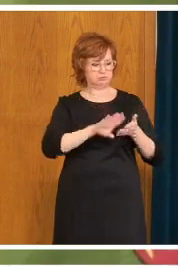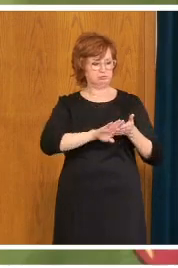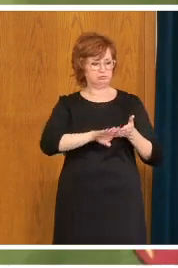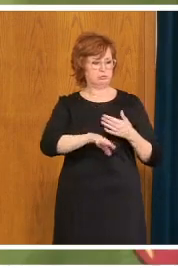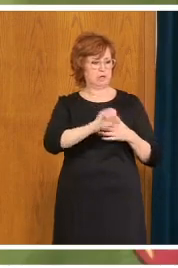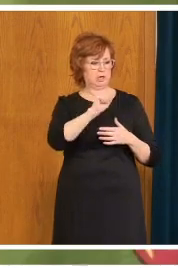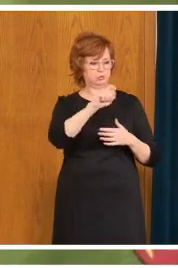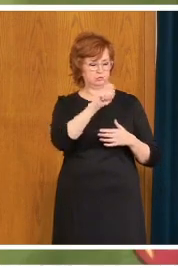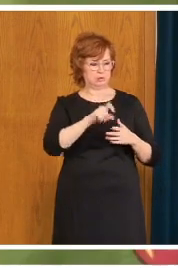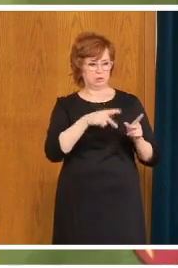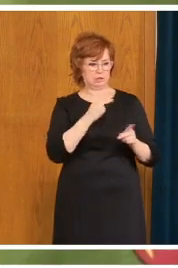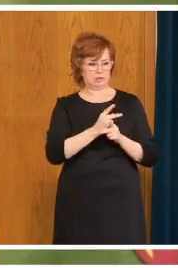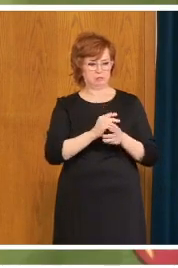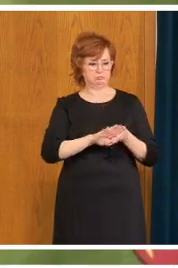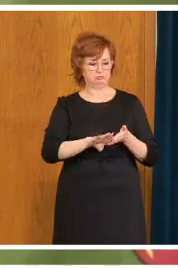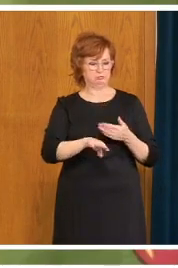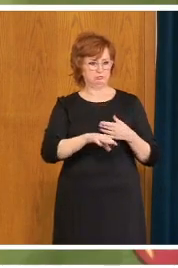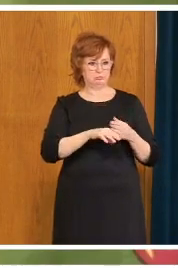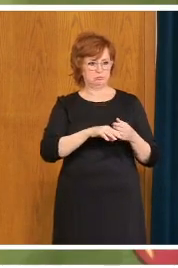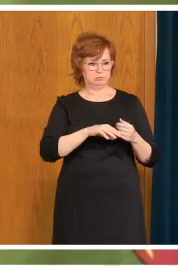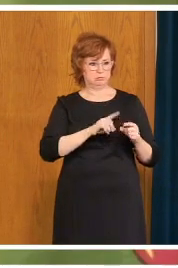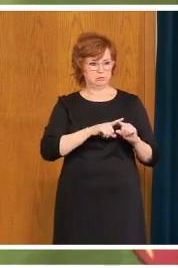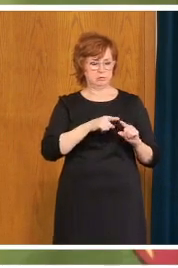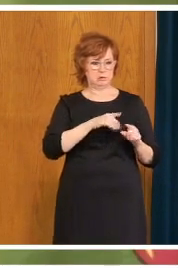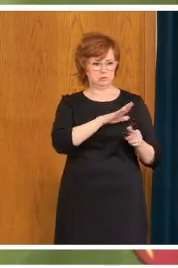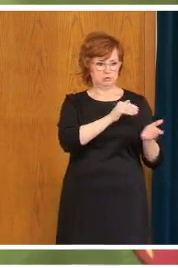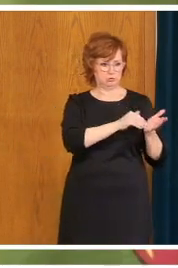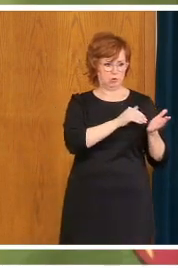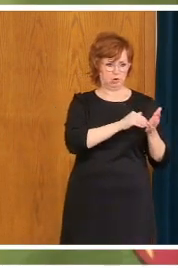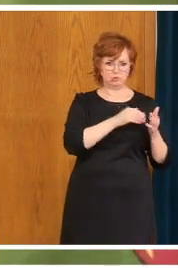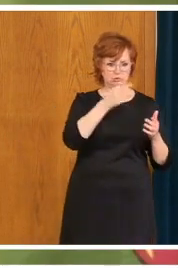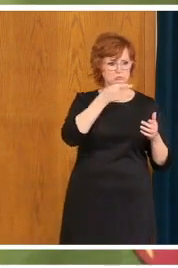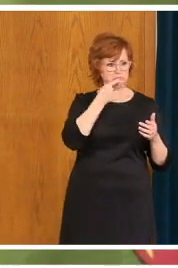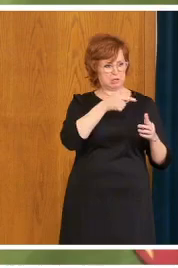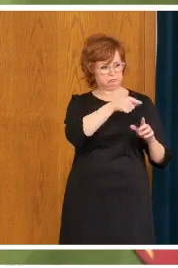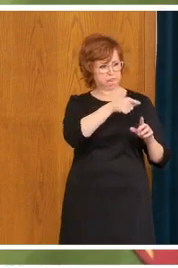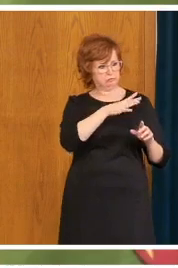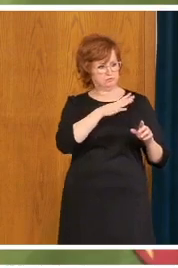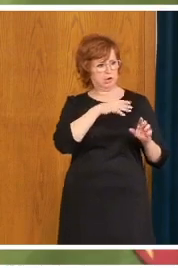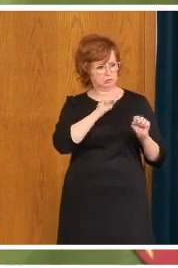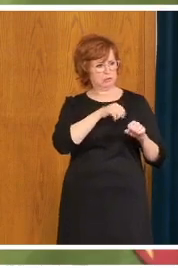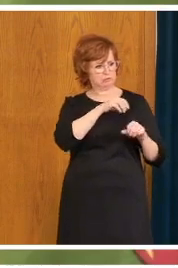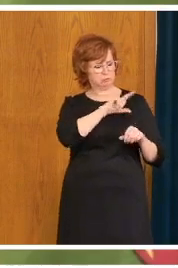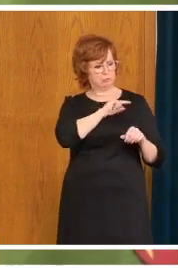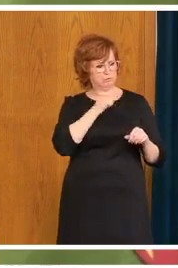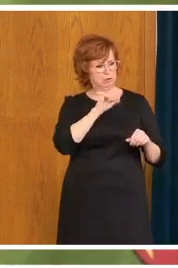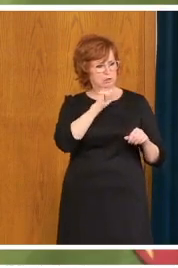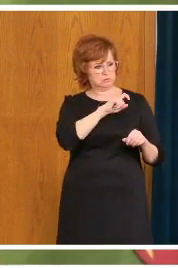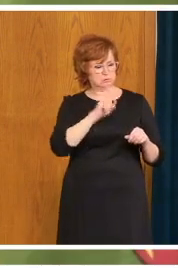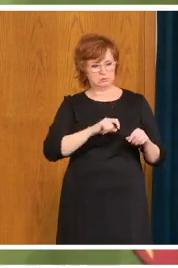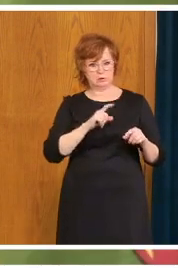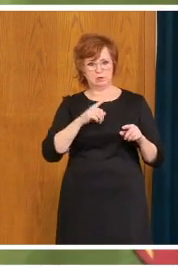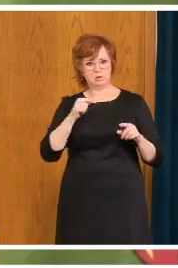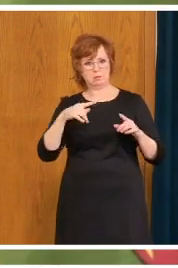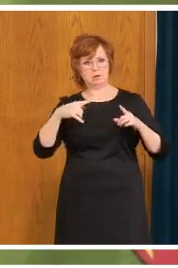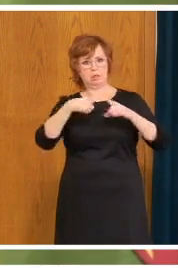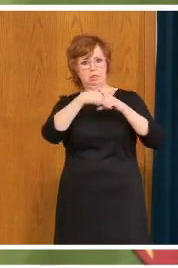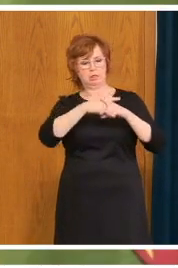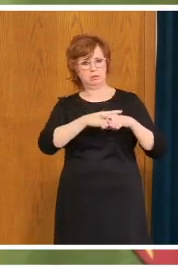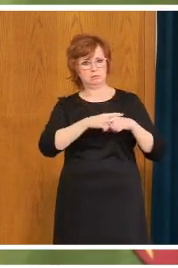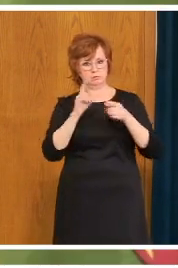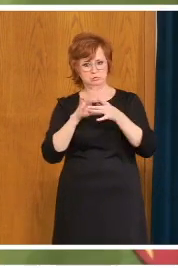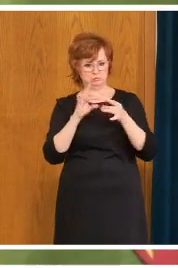AstraZeneca vaccine, but she was told by her doctor it was safe. So there seems to be some confusion there. What is your message to people in terms